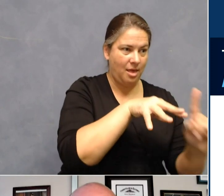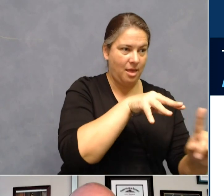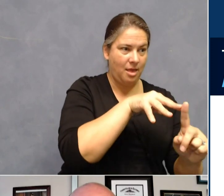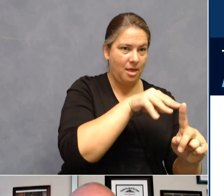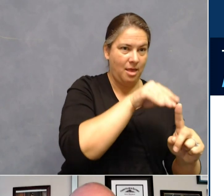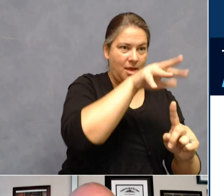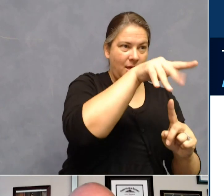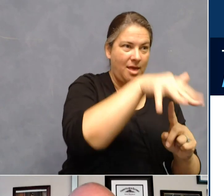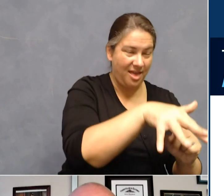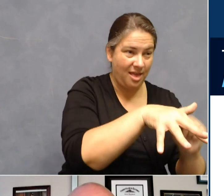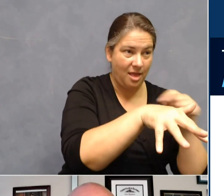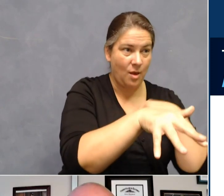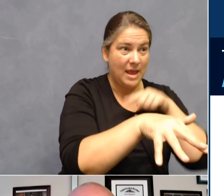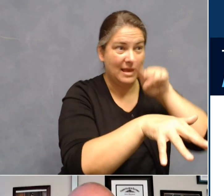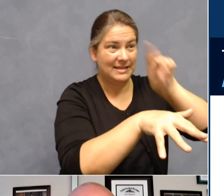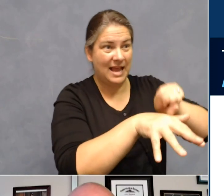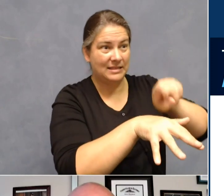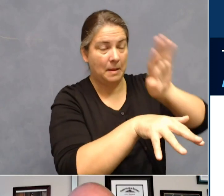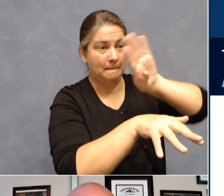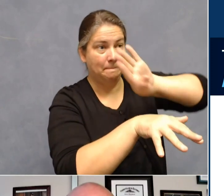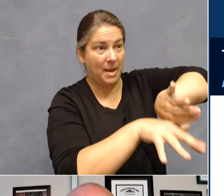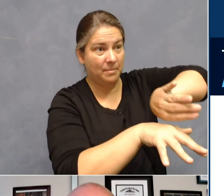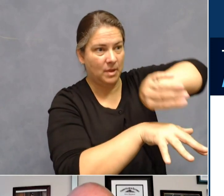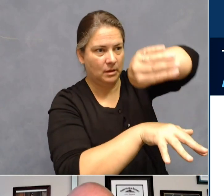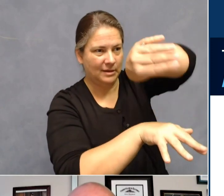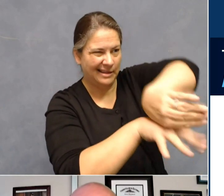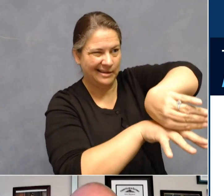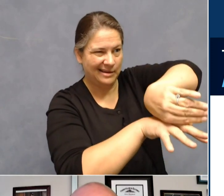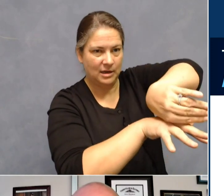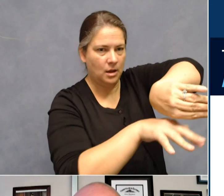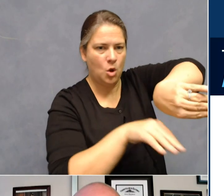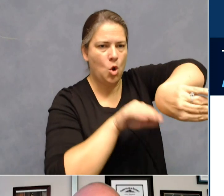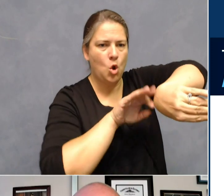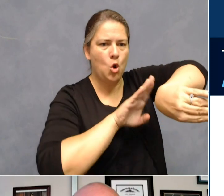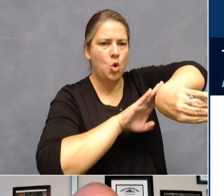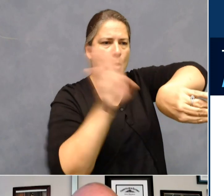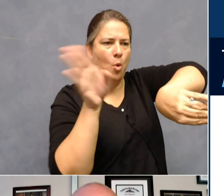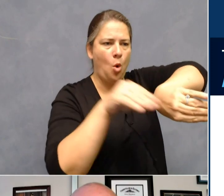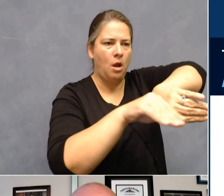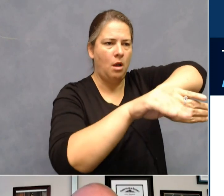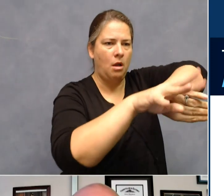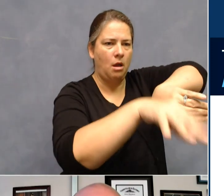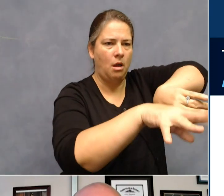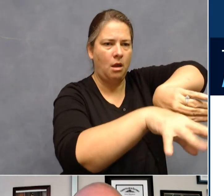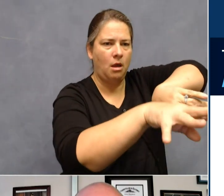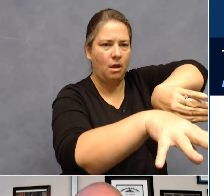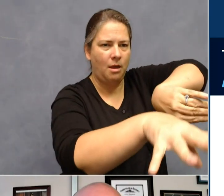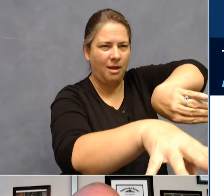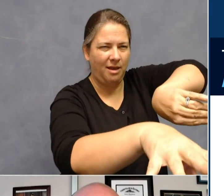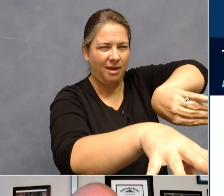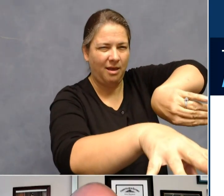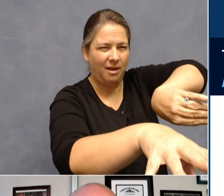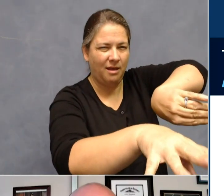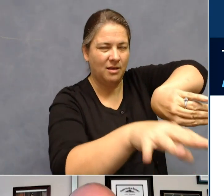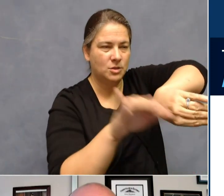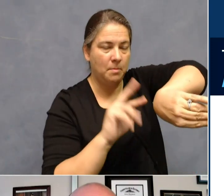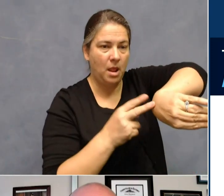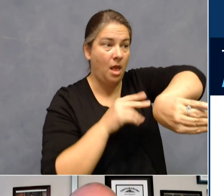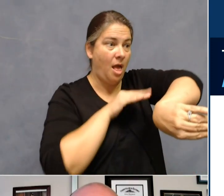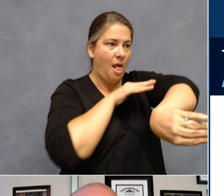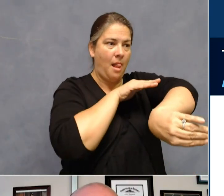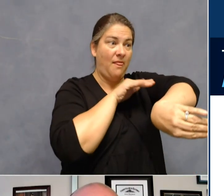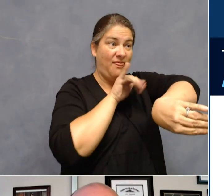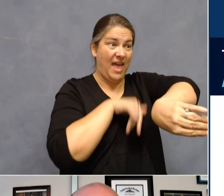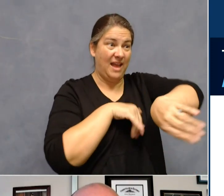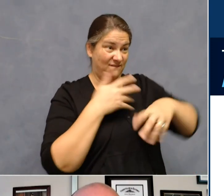and Will and Lila are in quarantine now, is to break the chain of transmission so they don't spread it to anyone else if